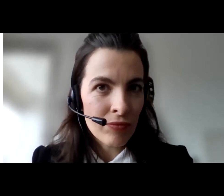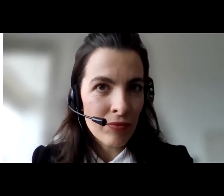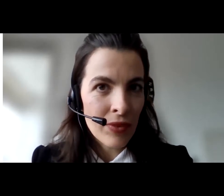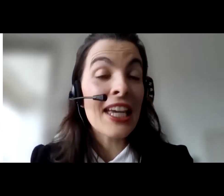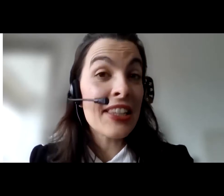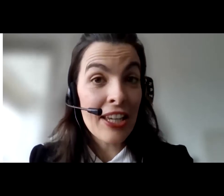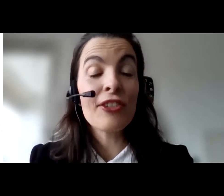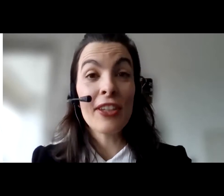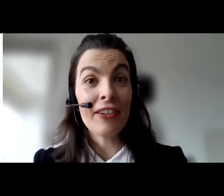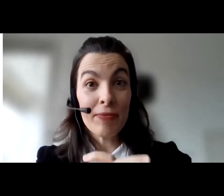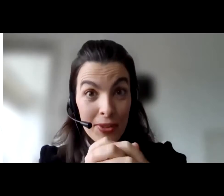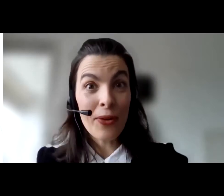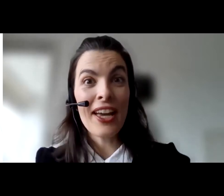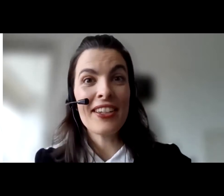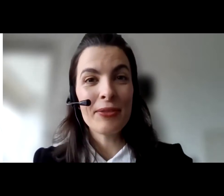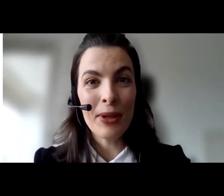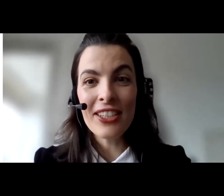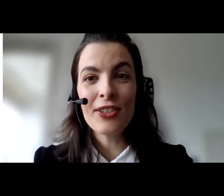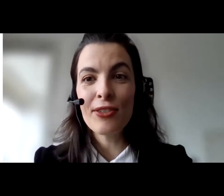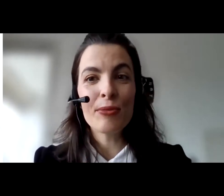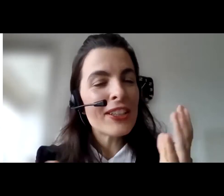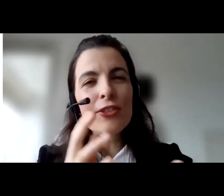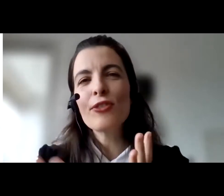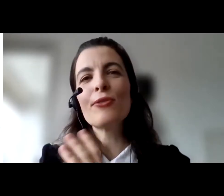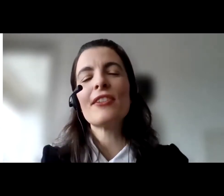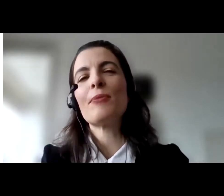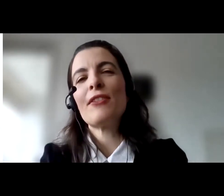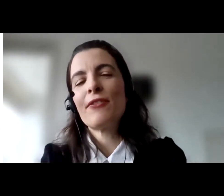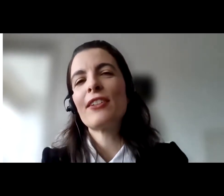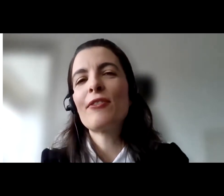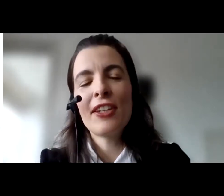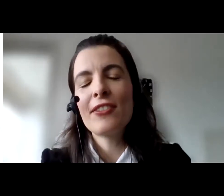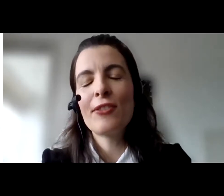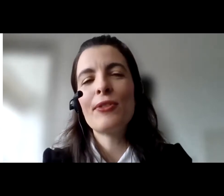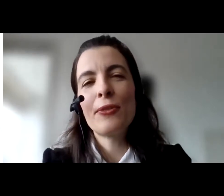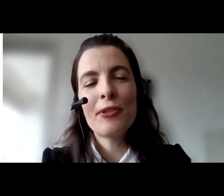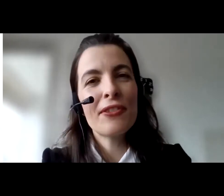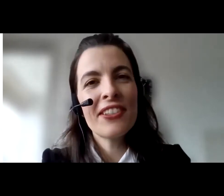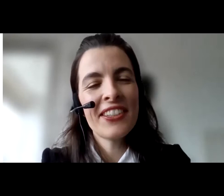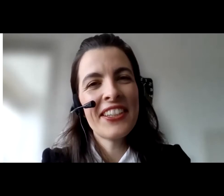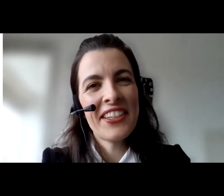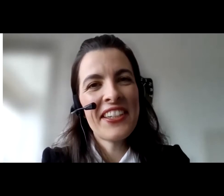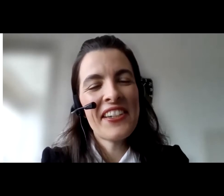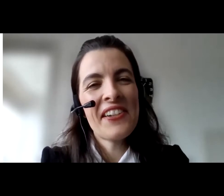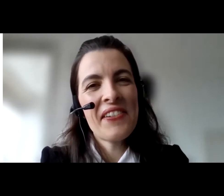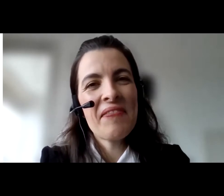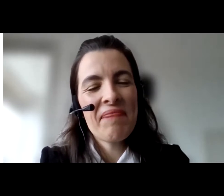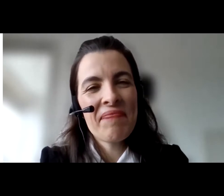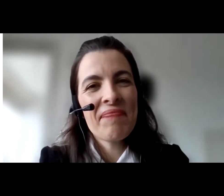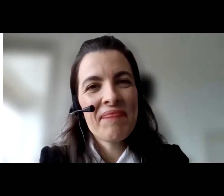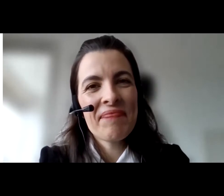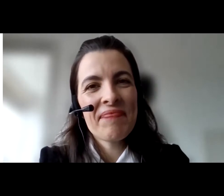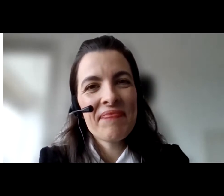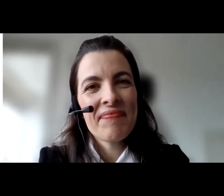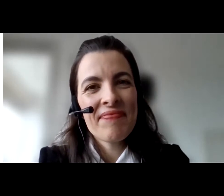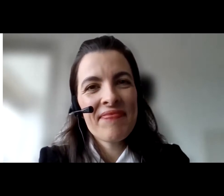Electrical installation, yeah. Installation, yeah. Go ahead. Why did you choose this specific training institute and course?